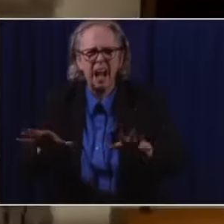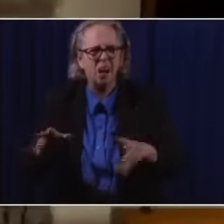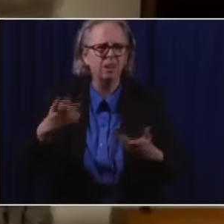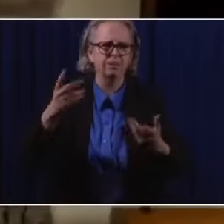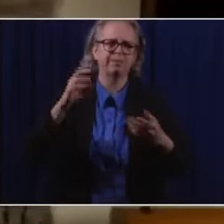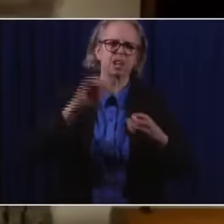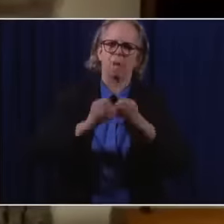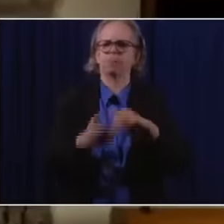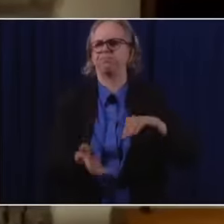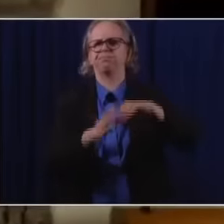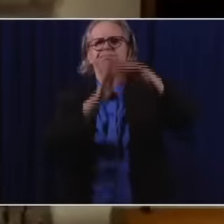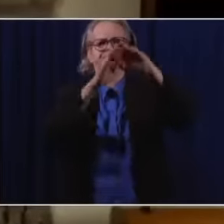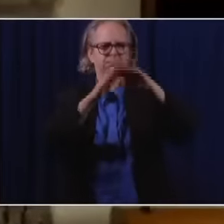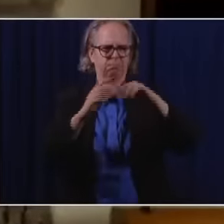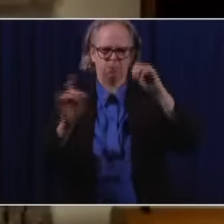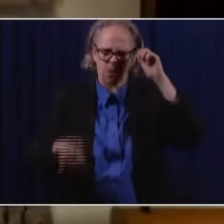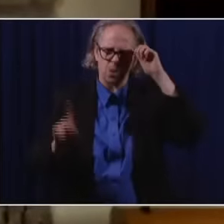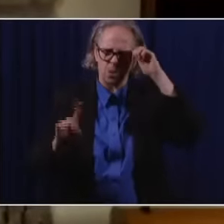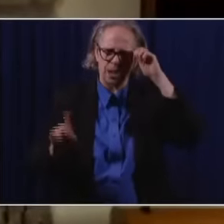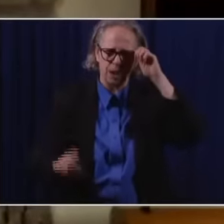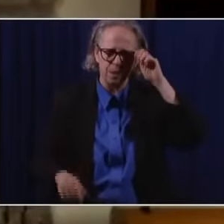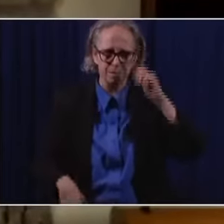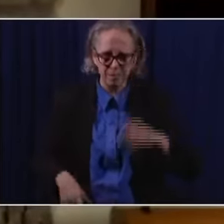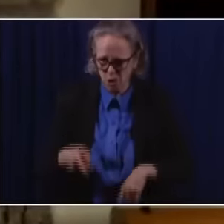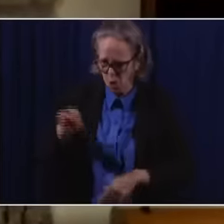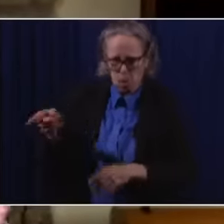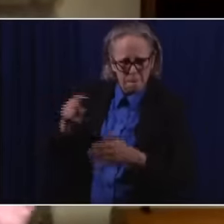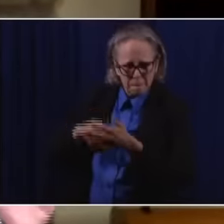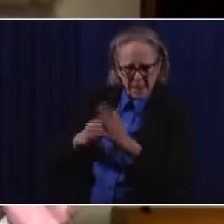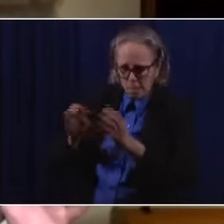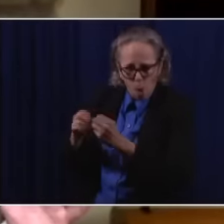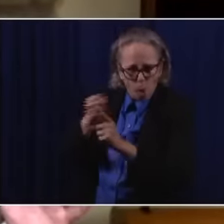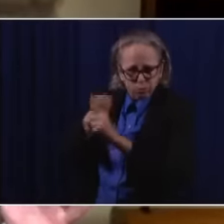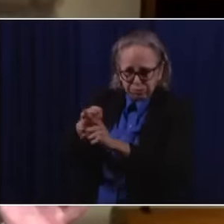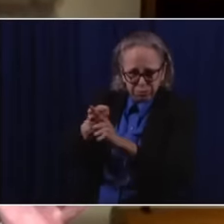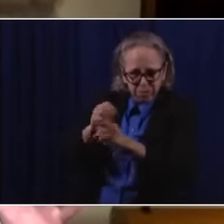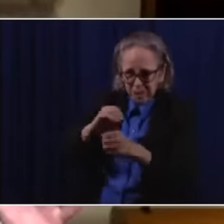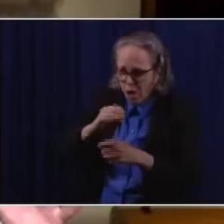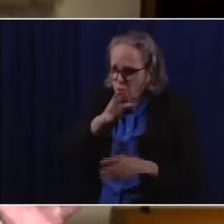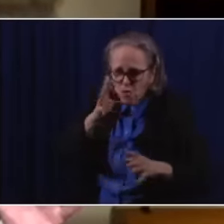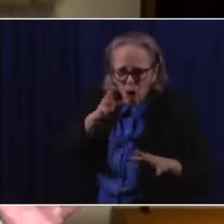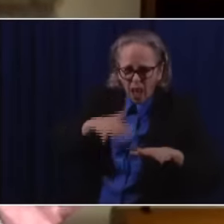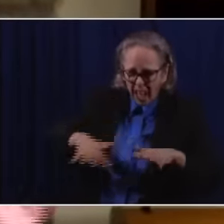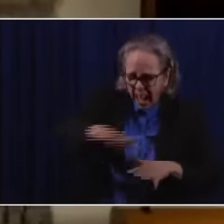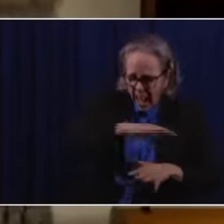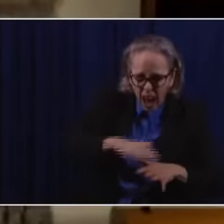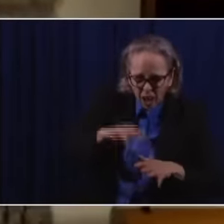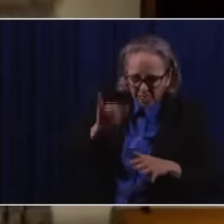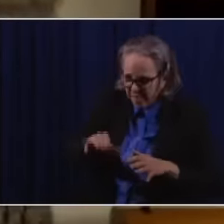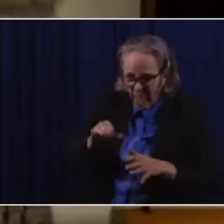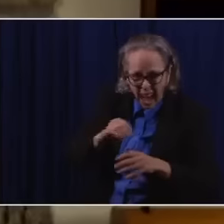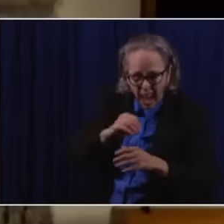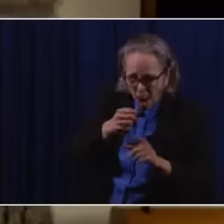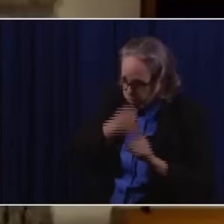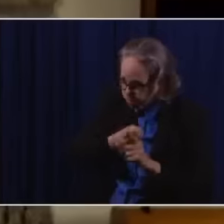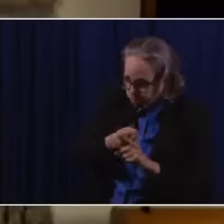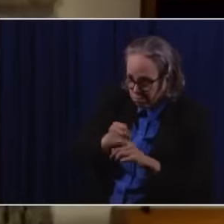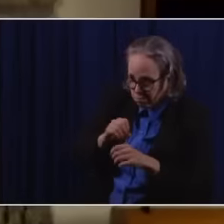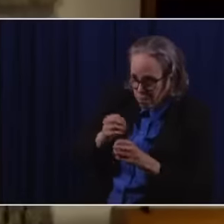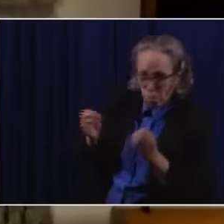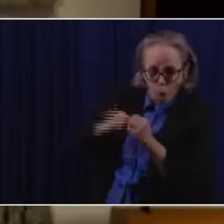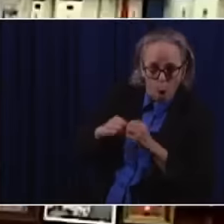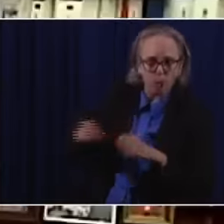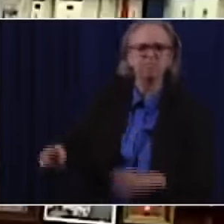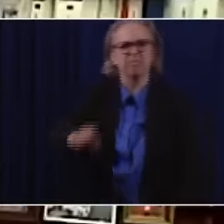So more coming from the rural areas, more coming from a larger area of Ohio going into the hospitals.